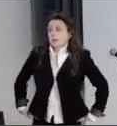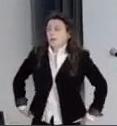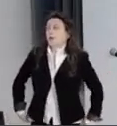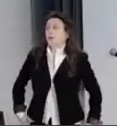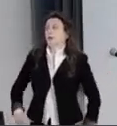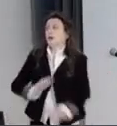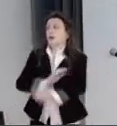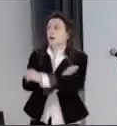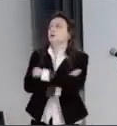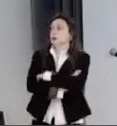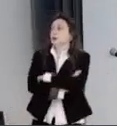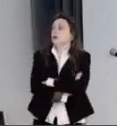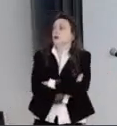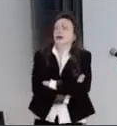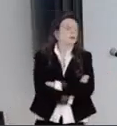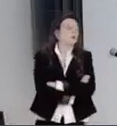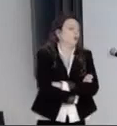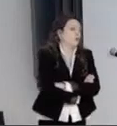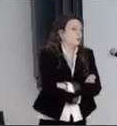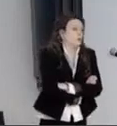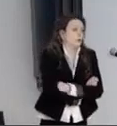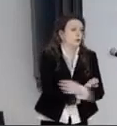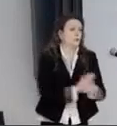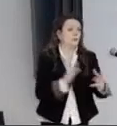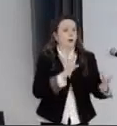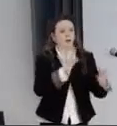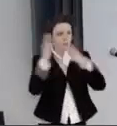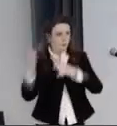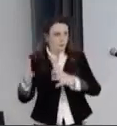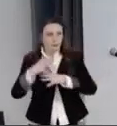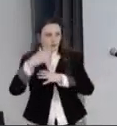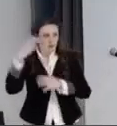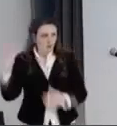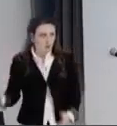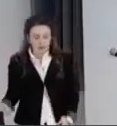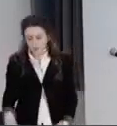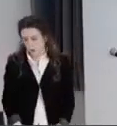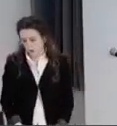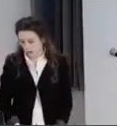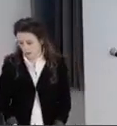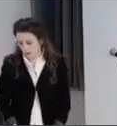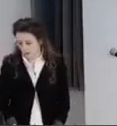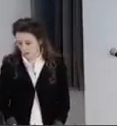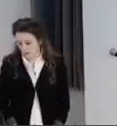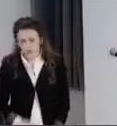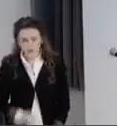benefit, or at any rate, a potential ethical consequence of buying this particular kind of